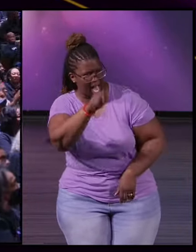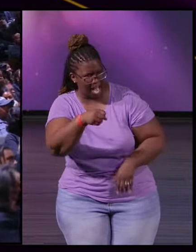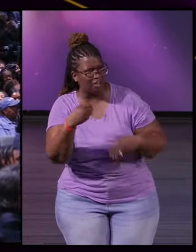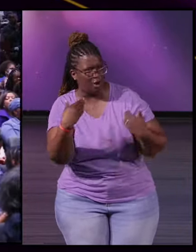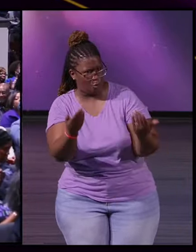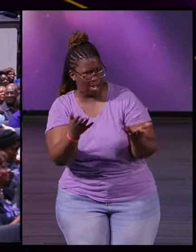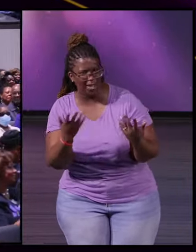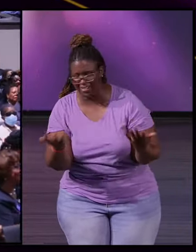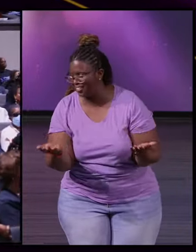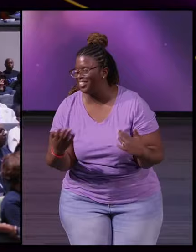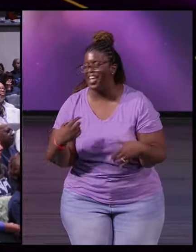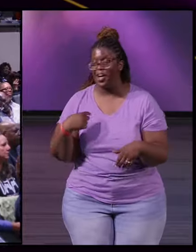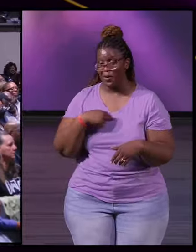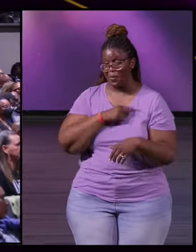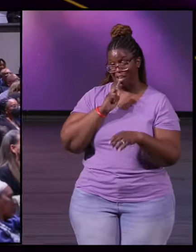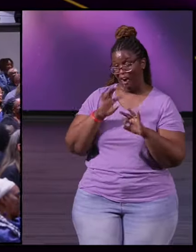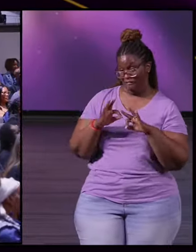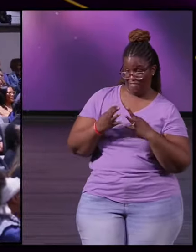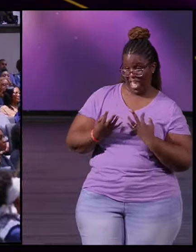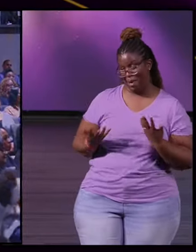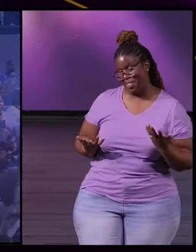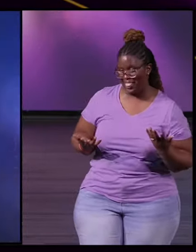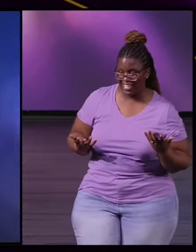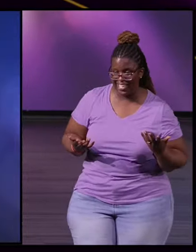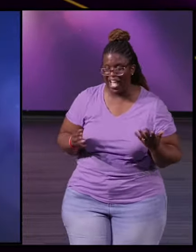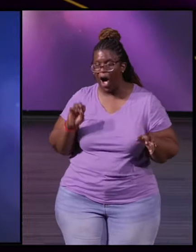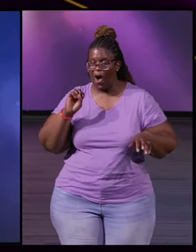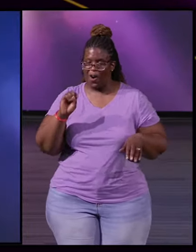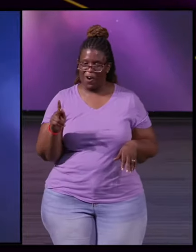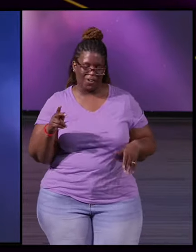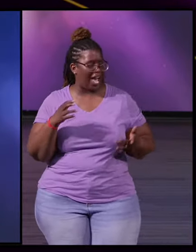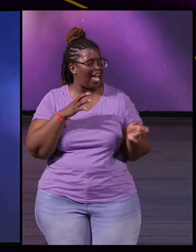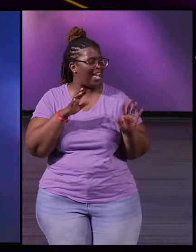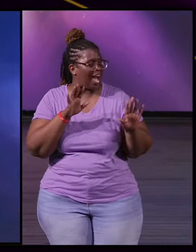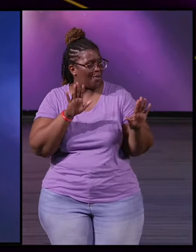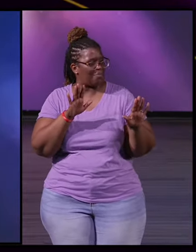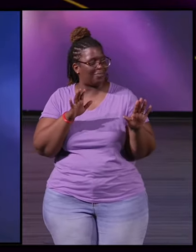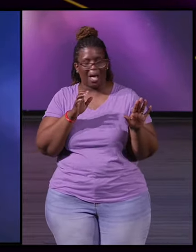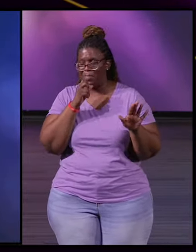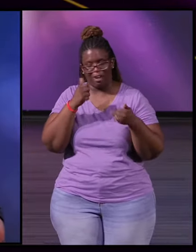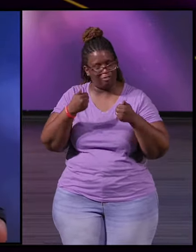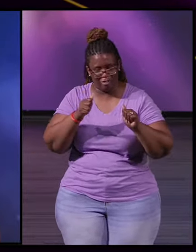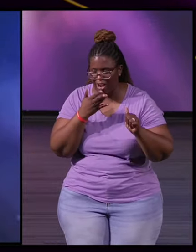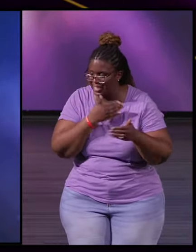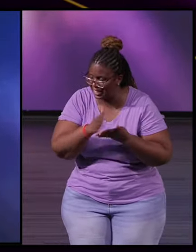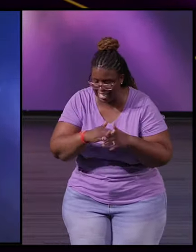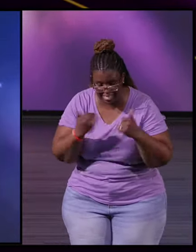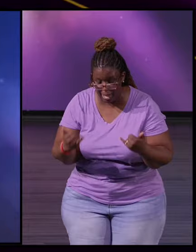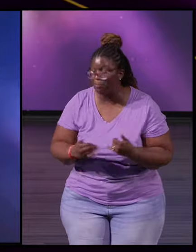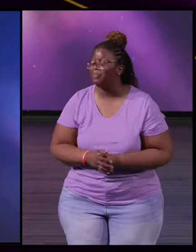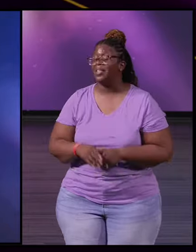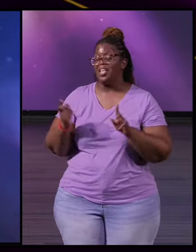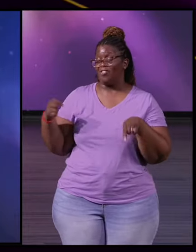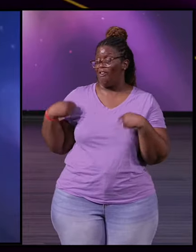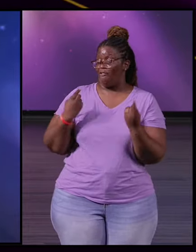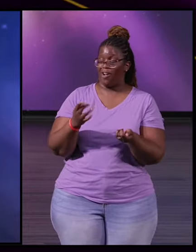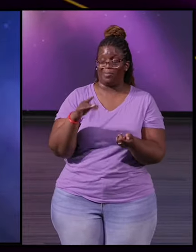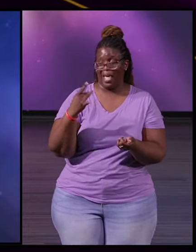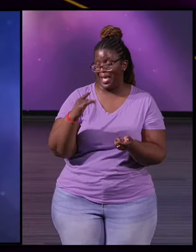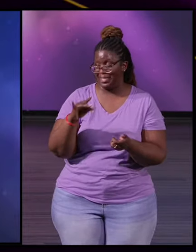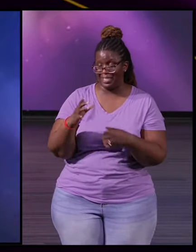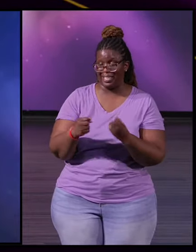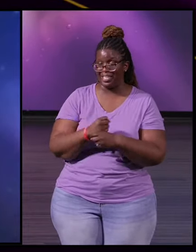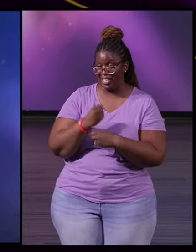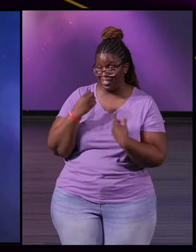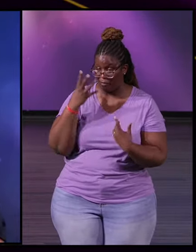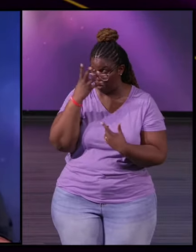family. I ain't gonna sing. It didn't work out at the mic when I tried, so I'm not gonna do it now, all right? So we have had 18 years of glory, but did